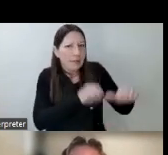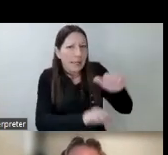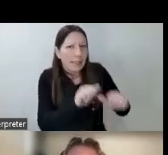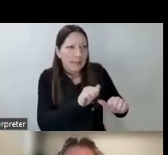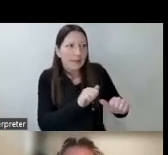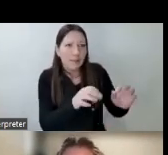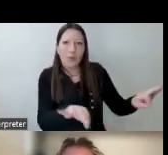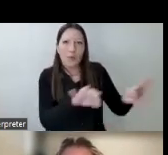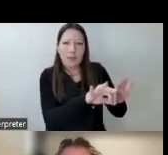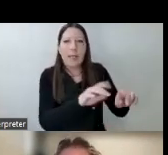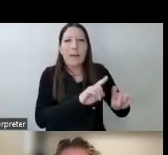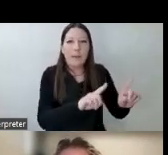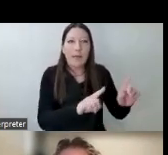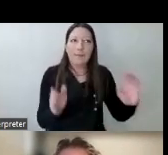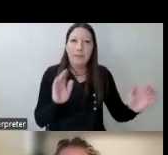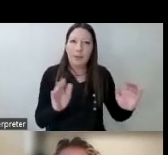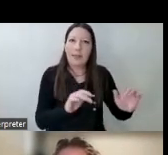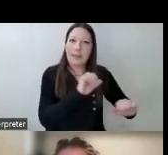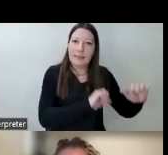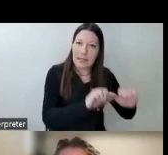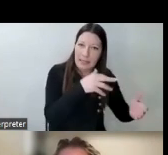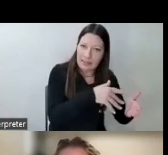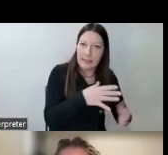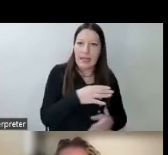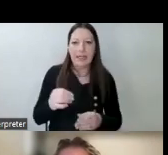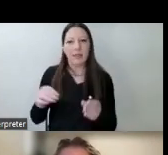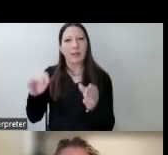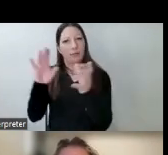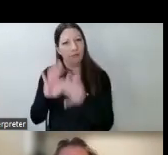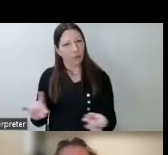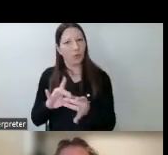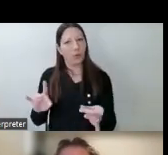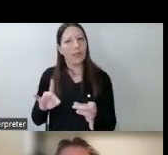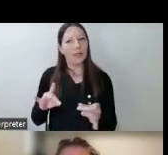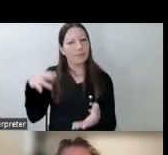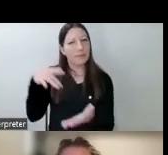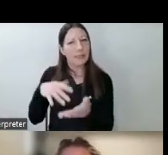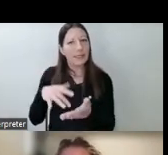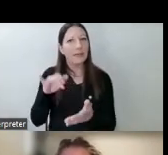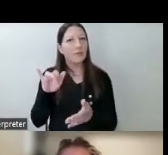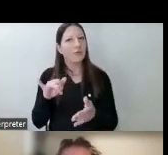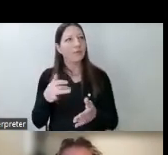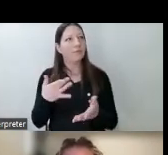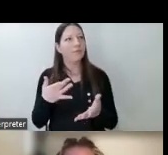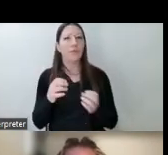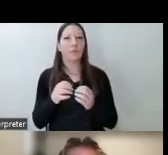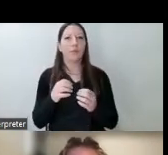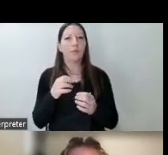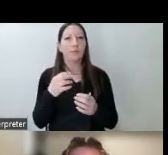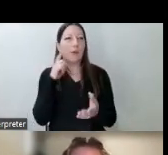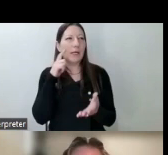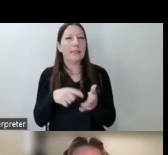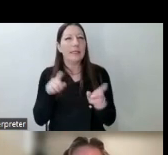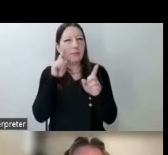think I see stories and storytelling as a research methodology that can and should run parallel to more scientific inquiries.